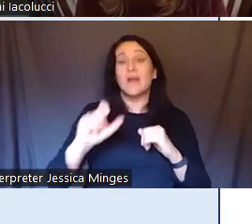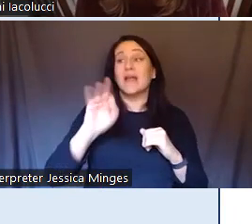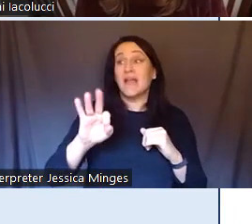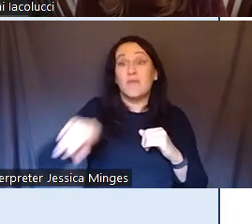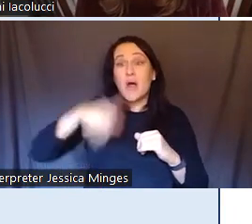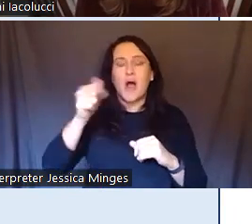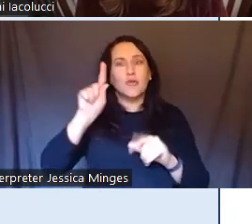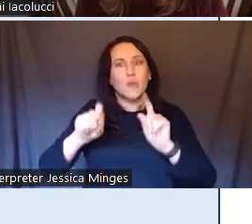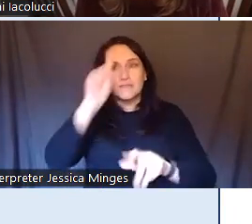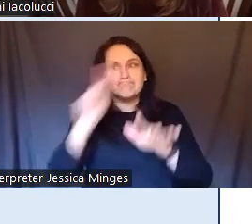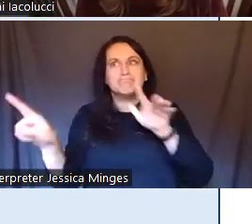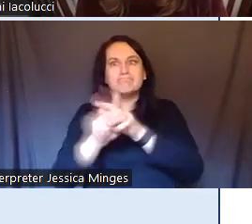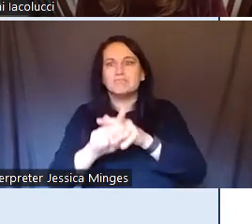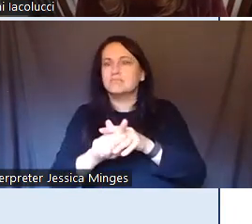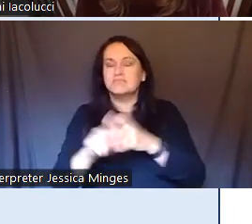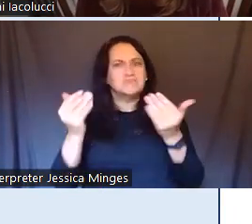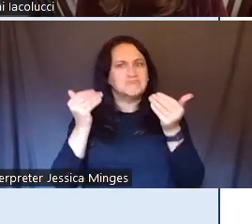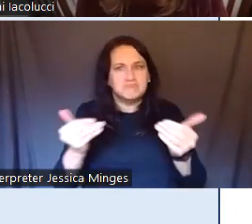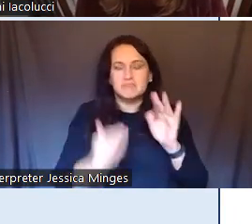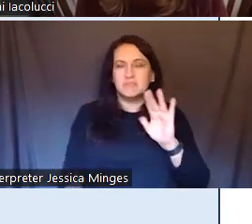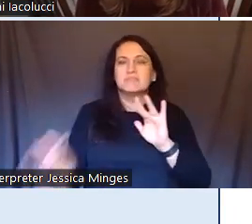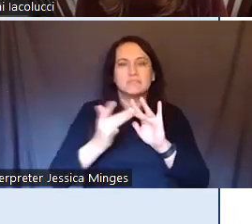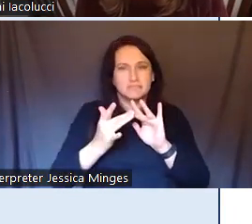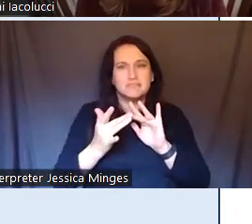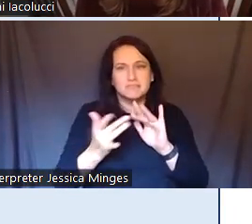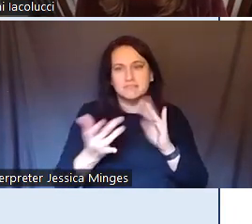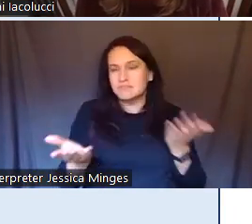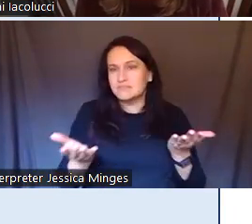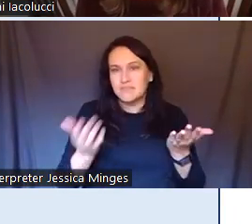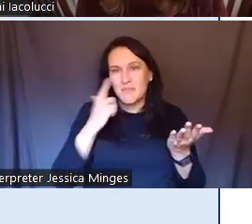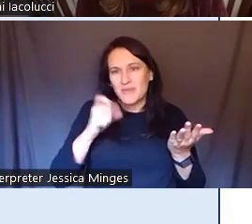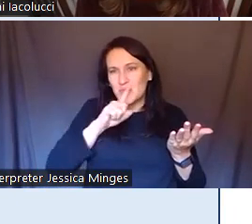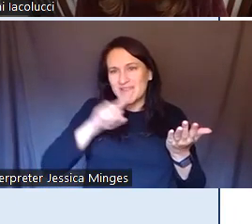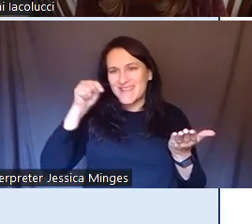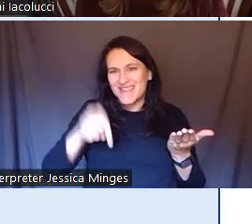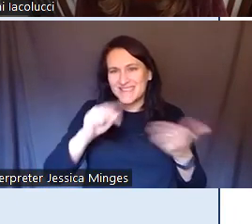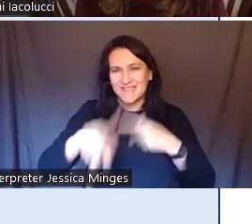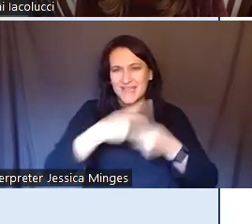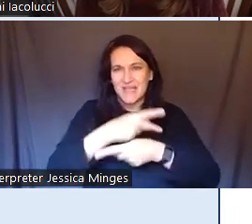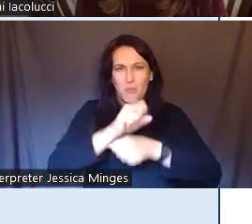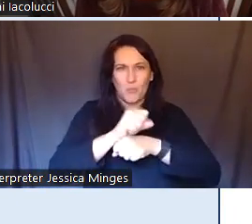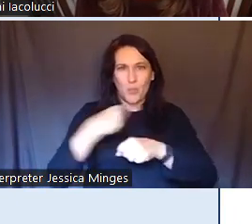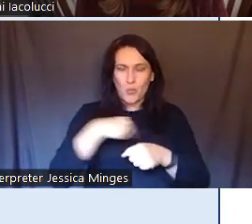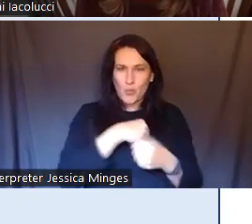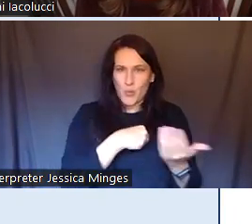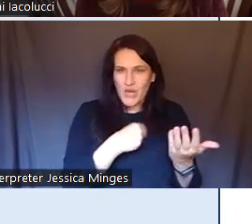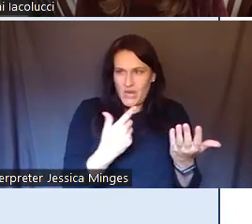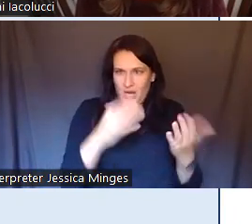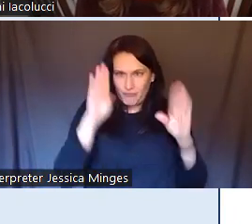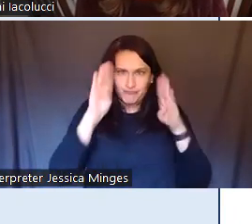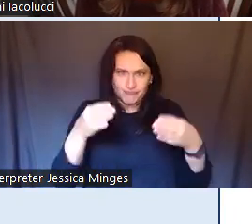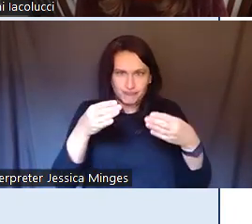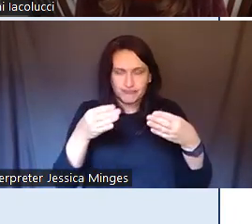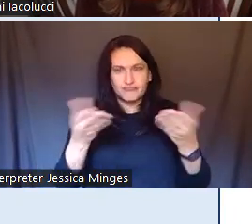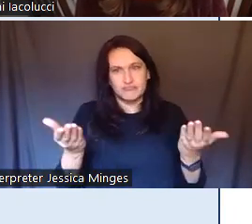questions, please do not hesitate to be in touch with us, because this is the kind of work that we are focused on